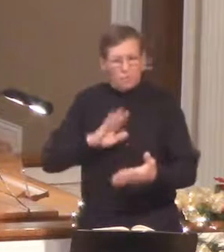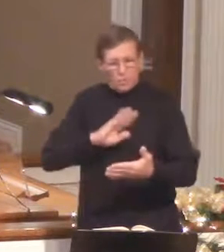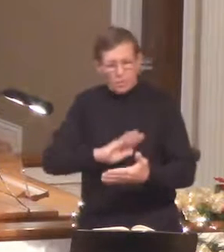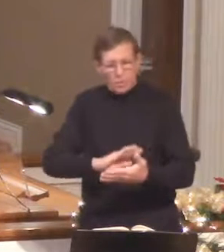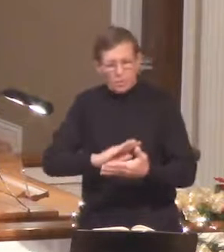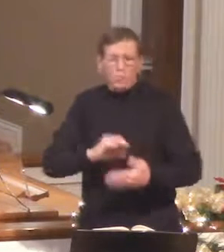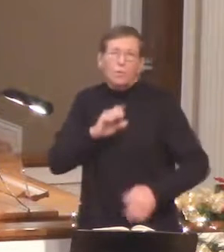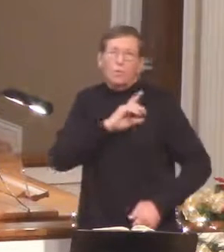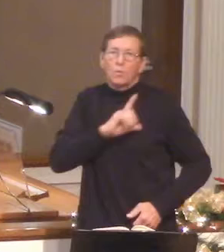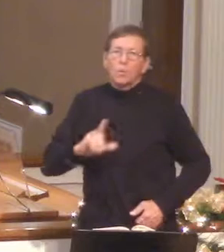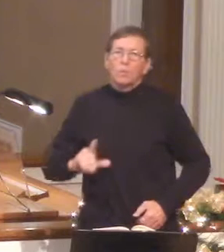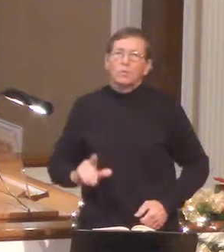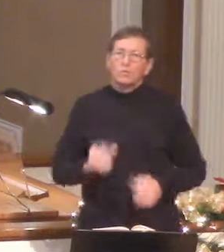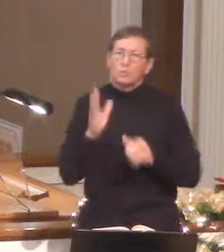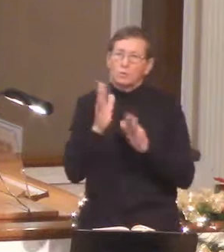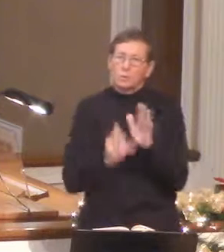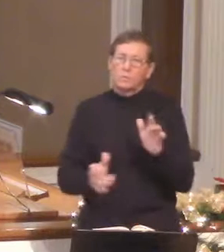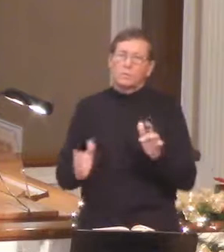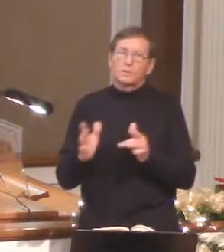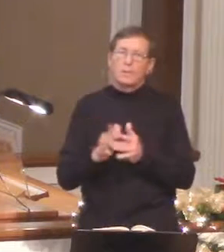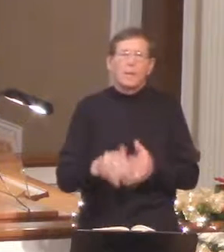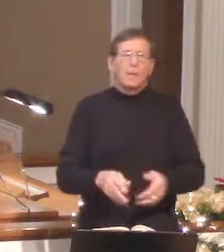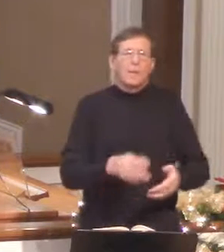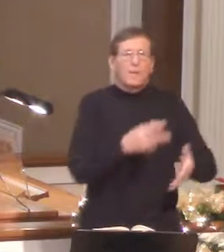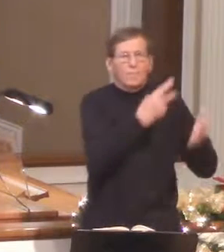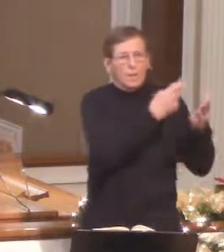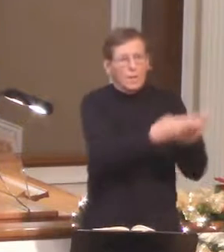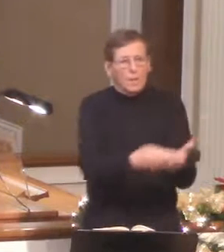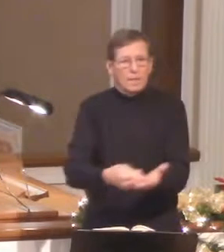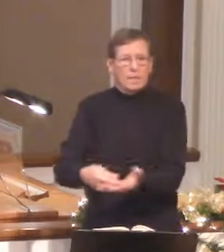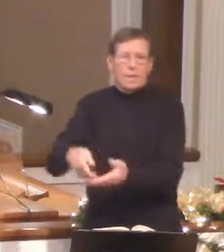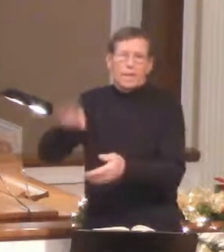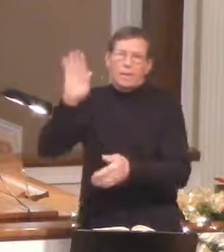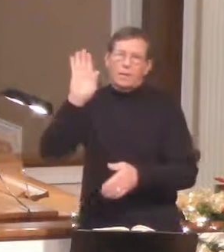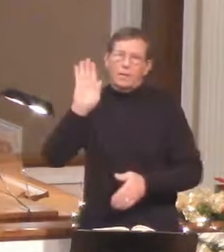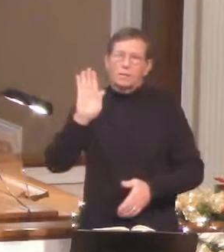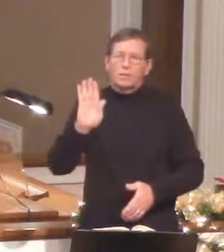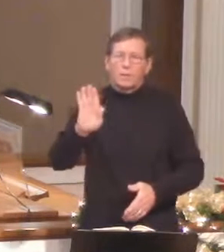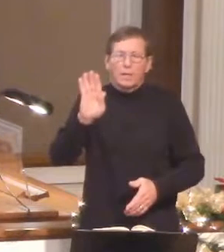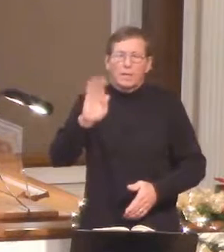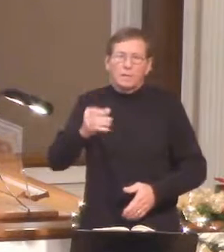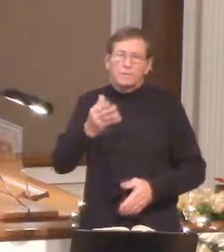little Lord Jesus laid down his sweet